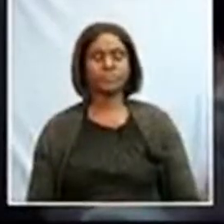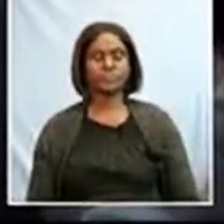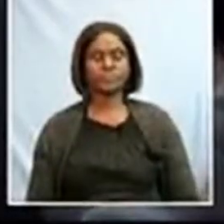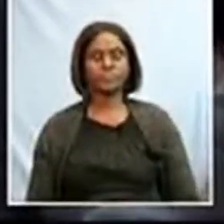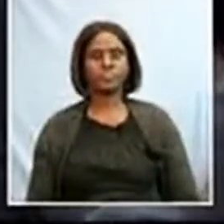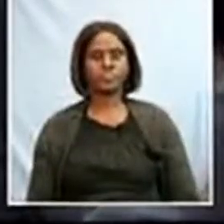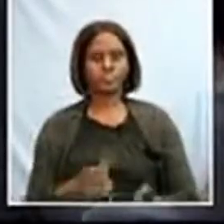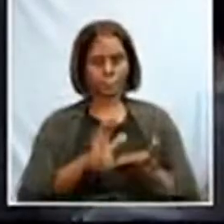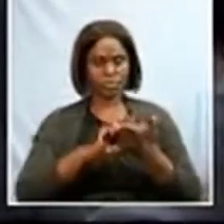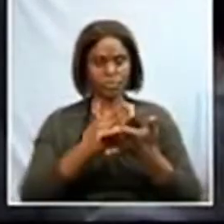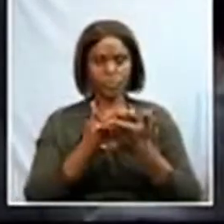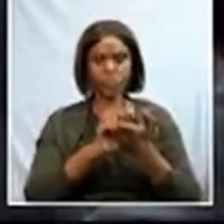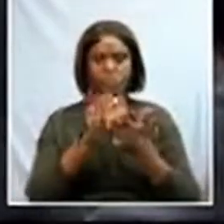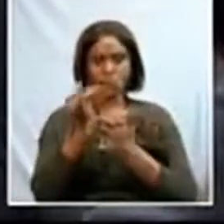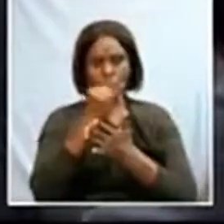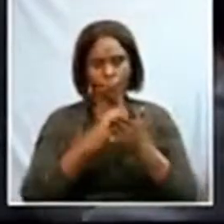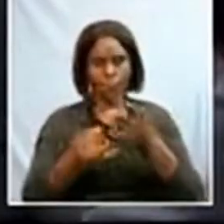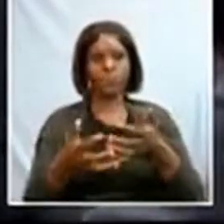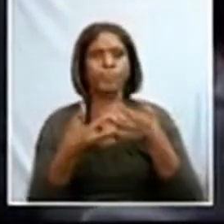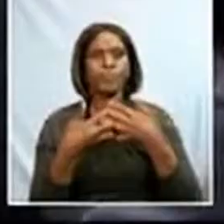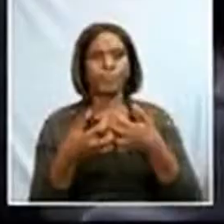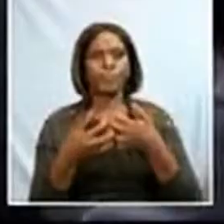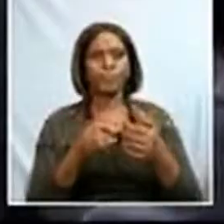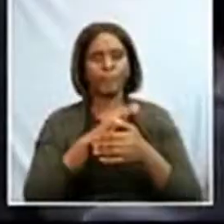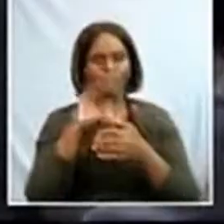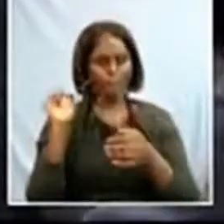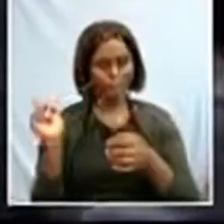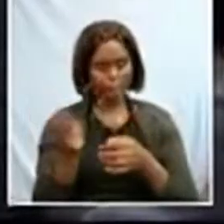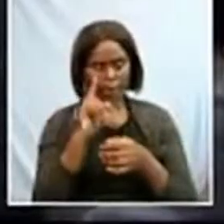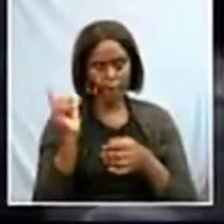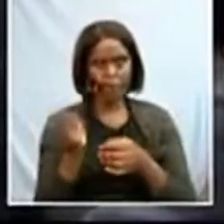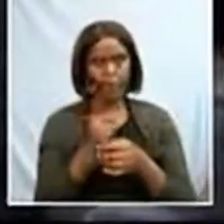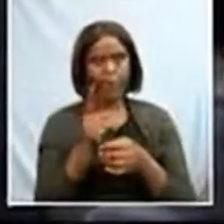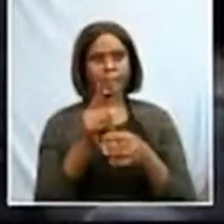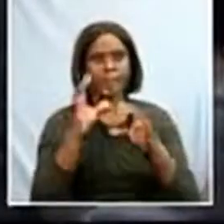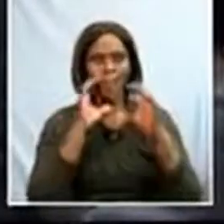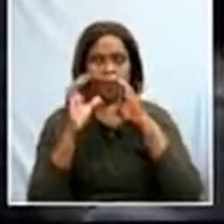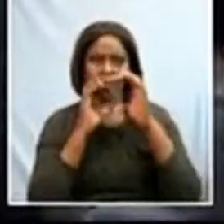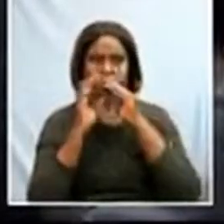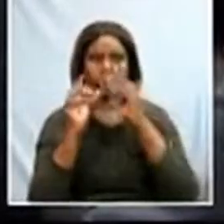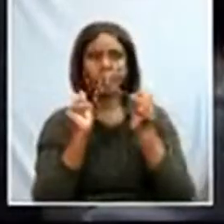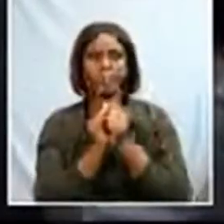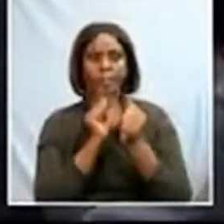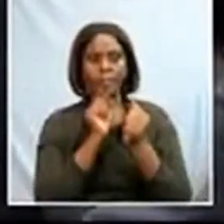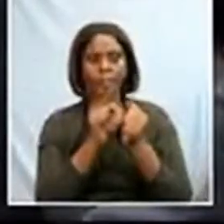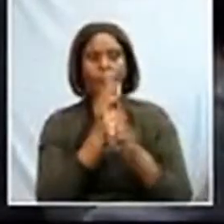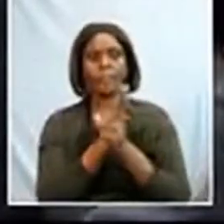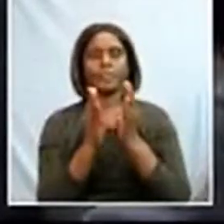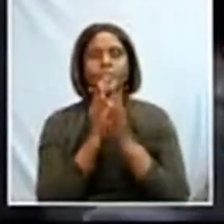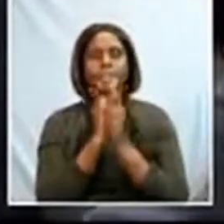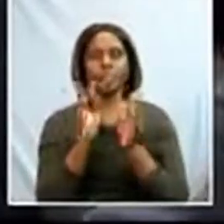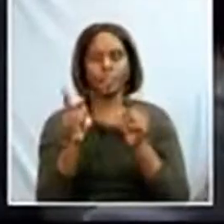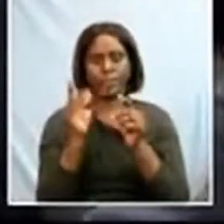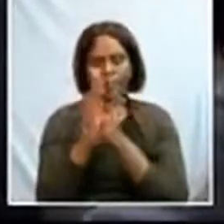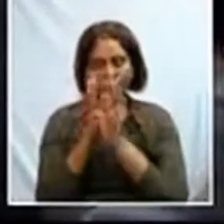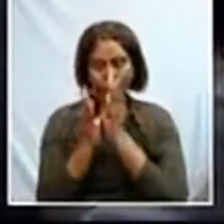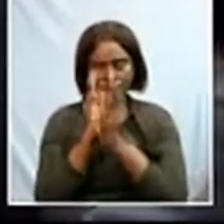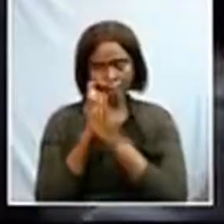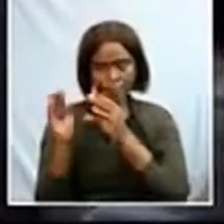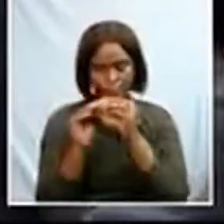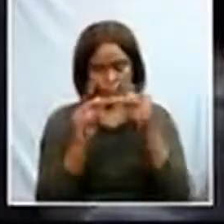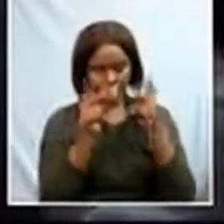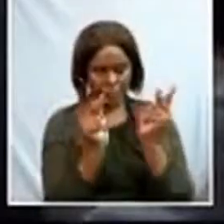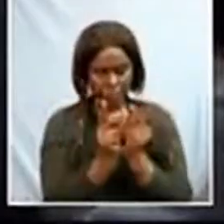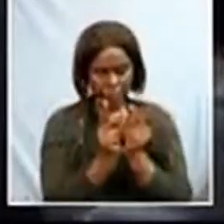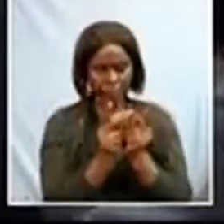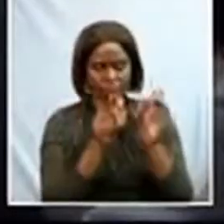to interpret drawings, engineers always communicate with the contractor. When the contractor occupies site, when